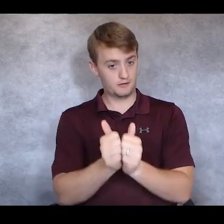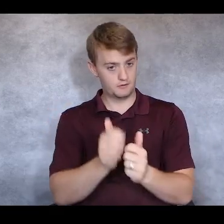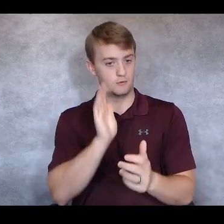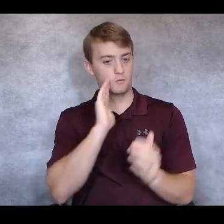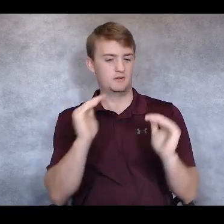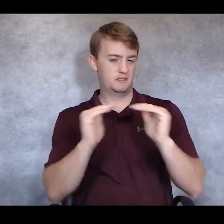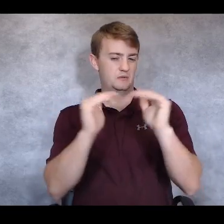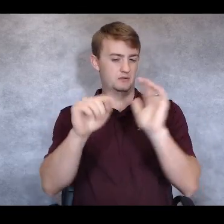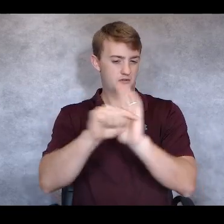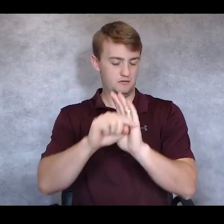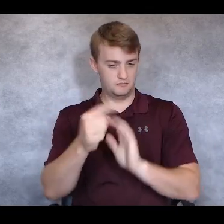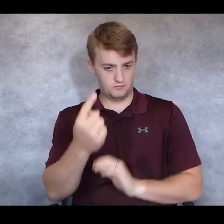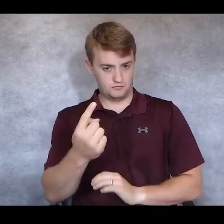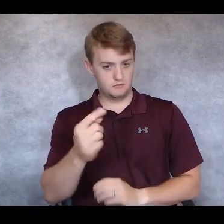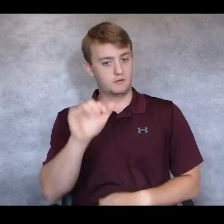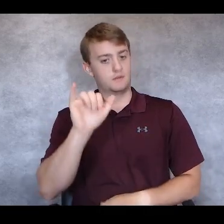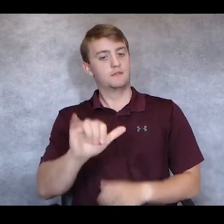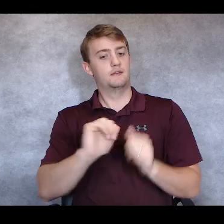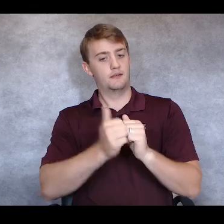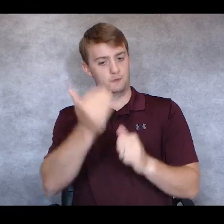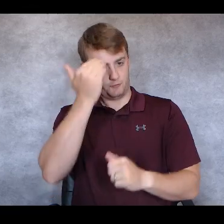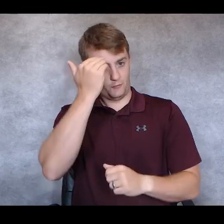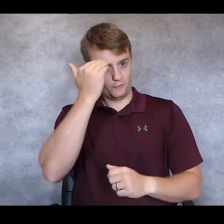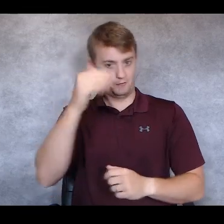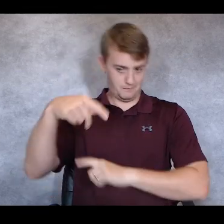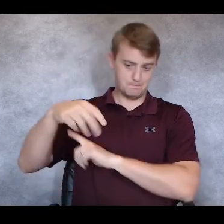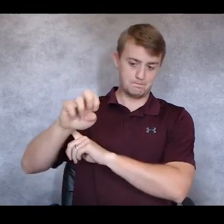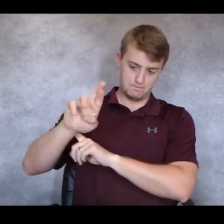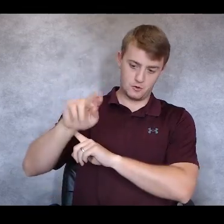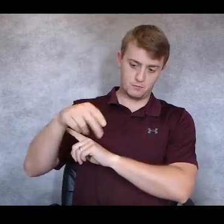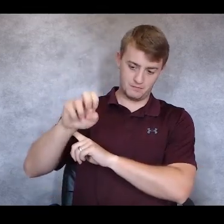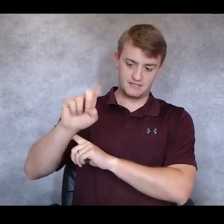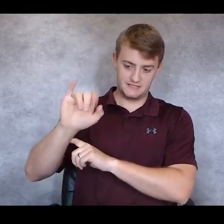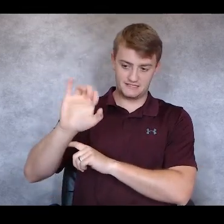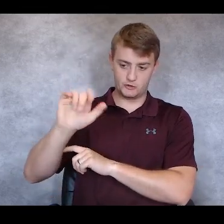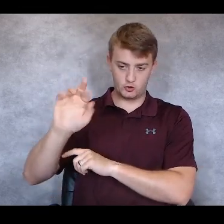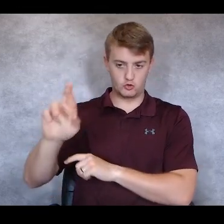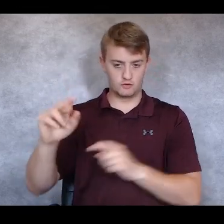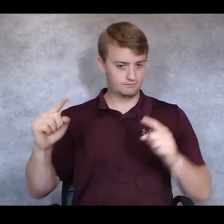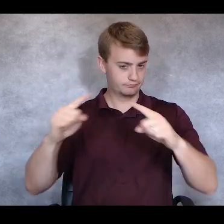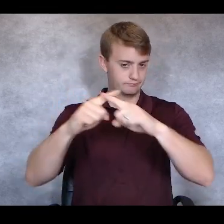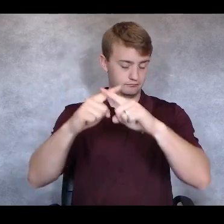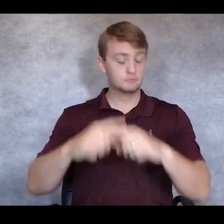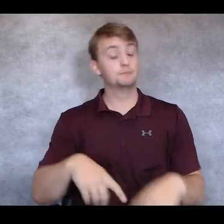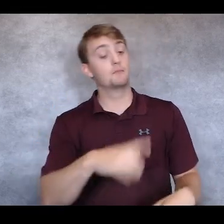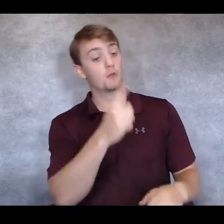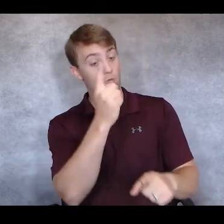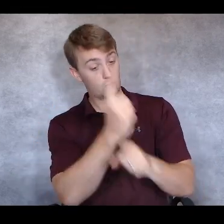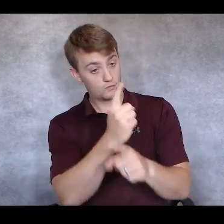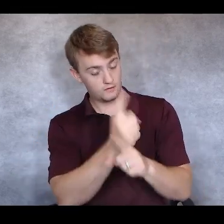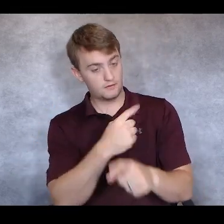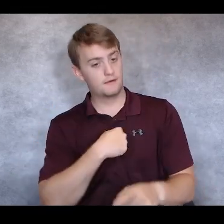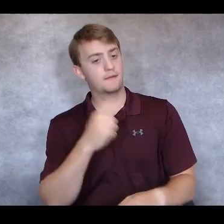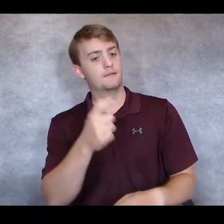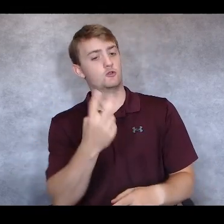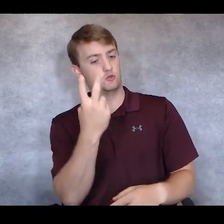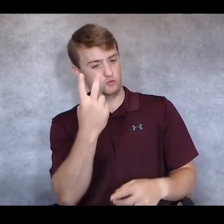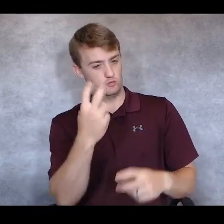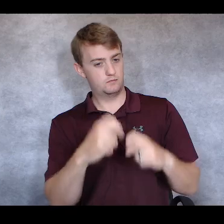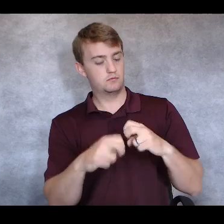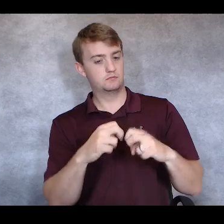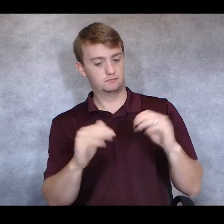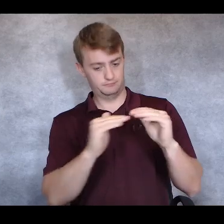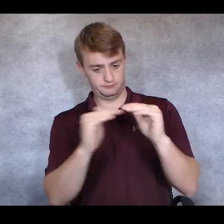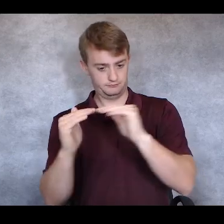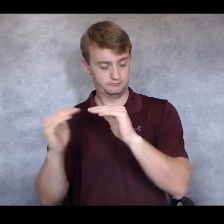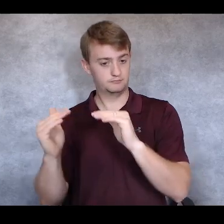together, you'll get a -1. That's how you know they're perpendicular. Right. So I gave you two equations for